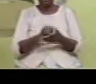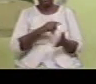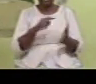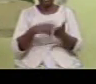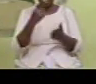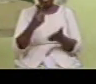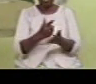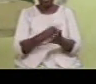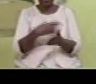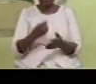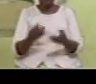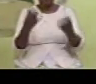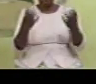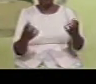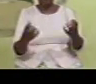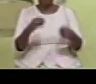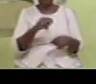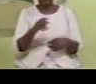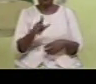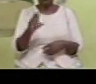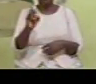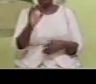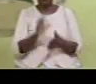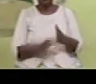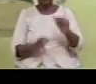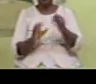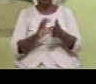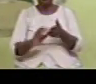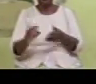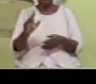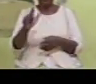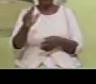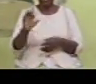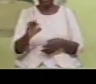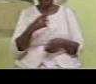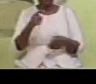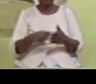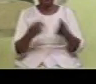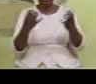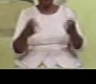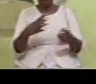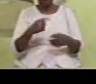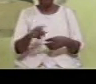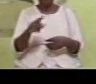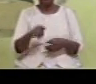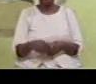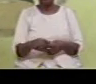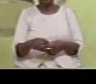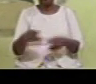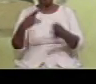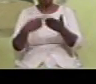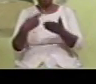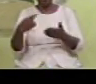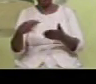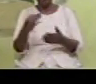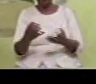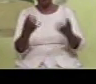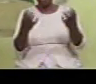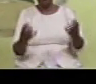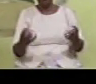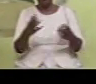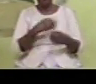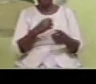in Leviticus chapter 13, verse 59. "This is the law of the plague of leprosy in a garment of